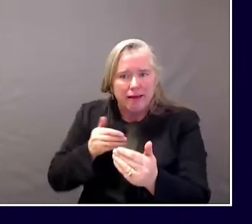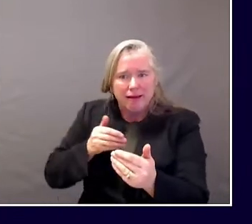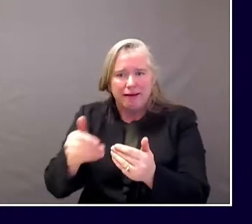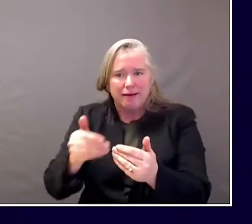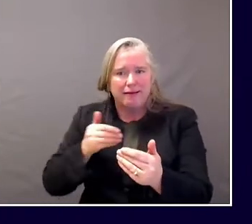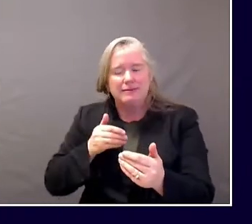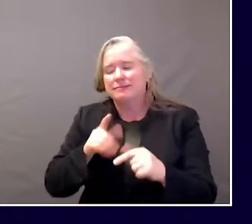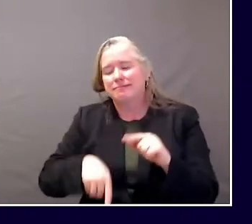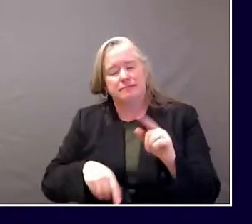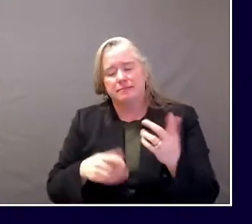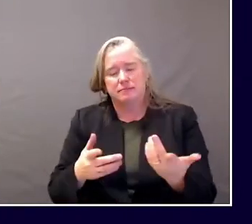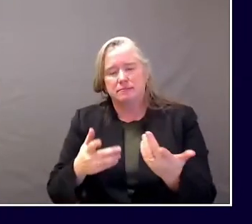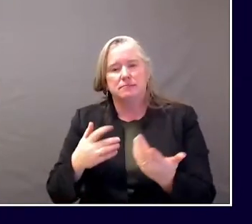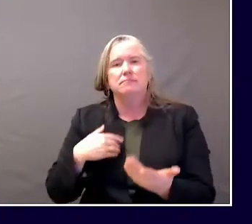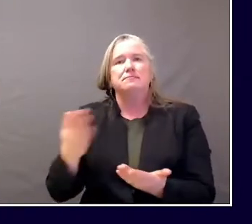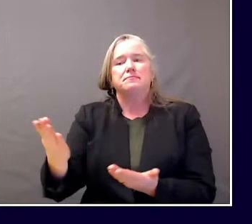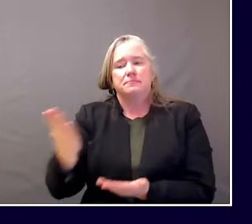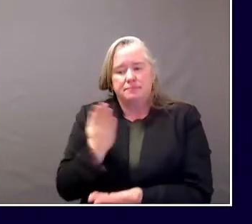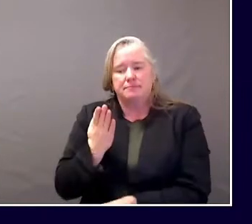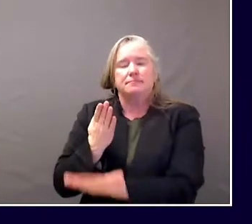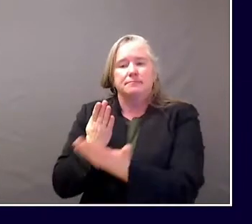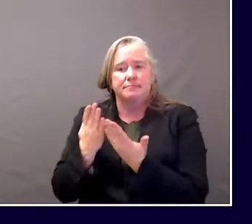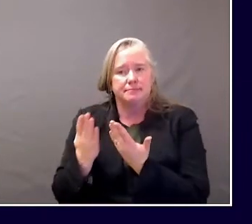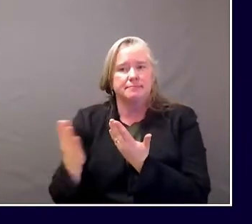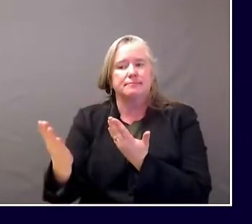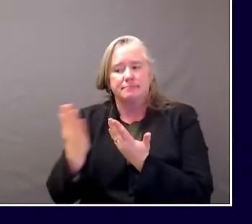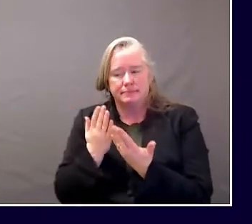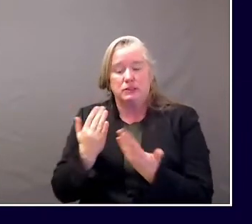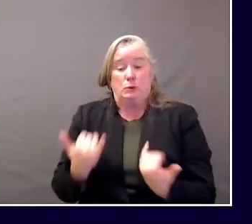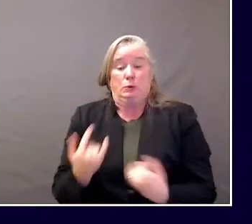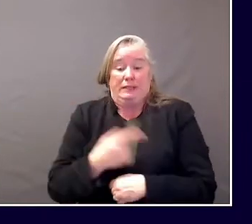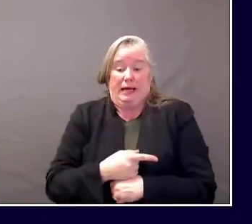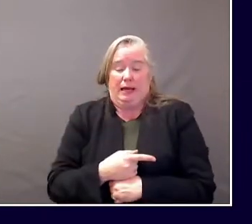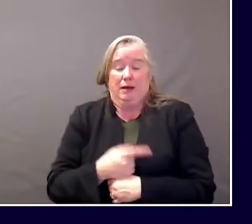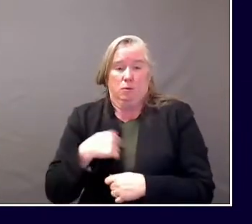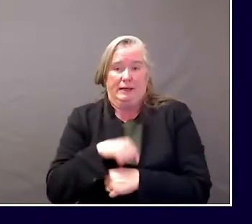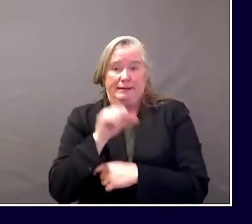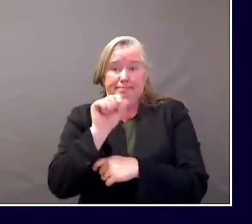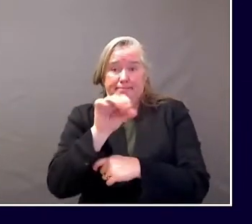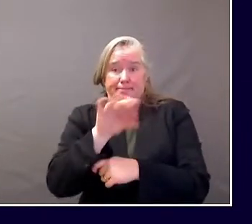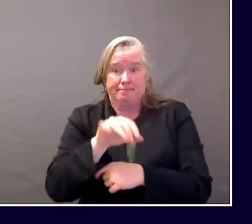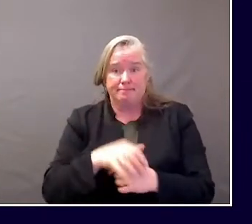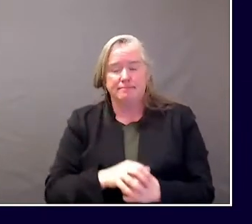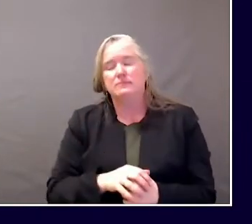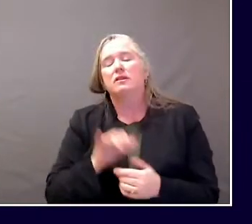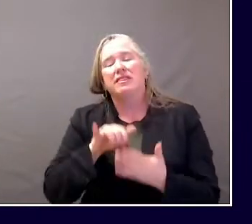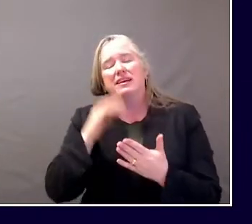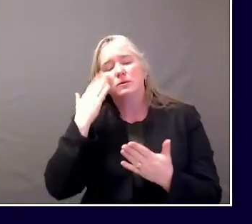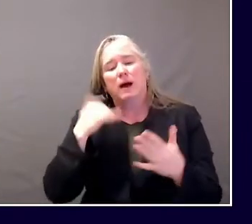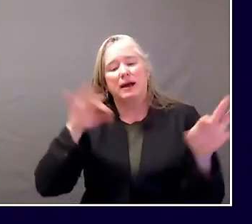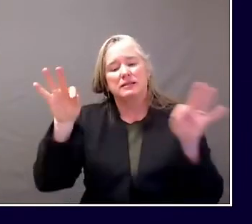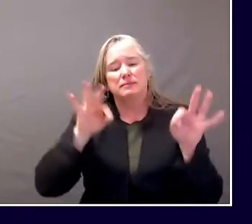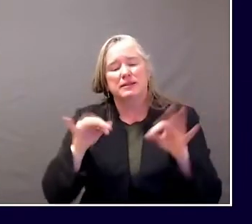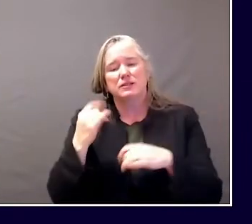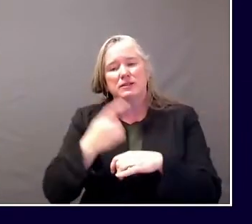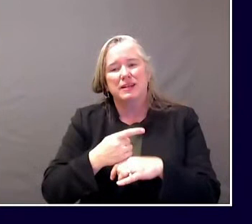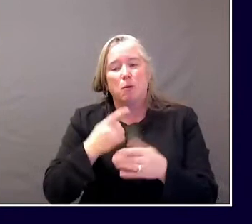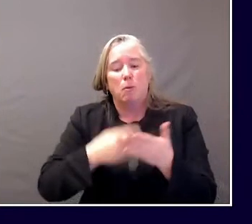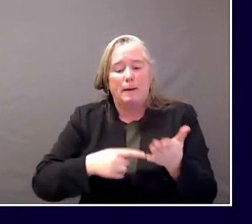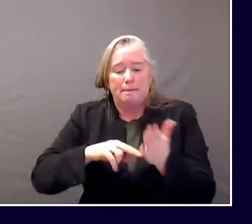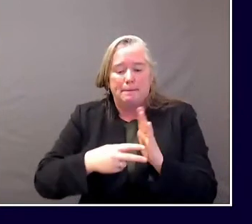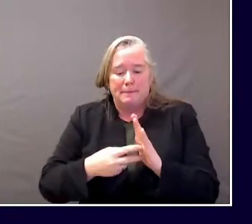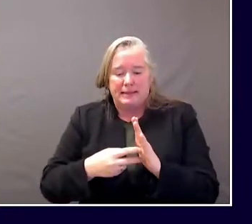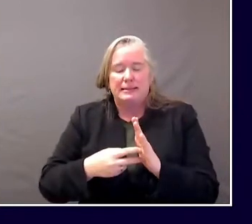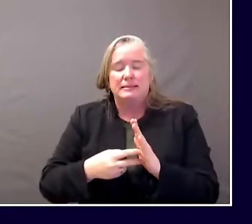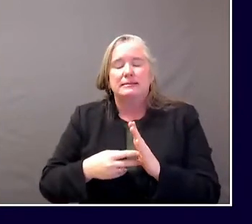convey. It's why I wanted to just dive into what it means for a death to be reported to Maine CDC, to pull